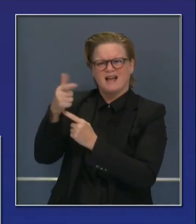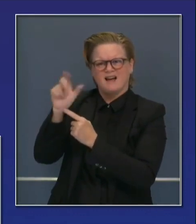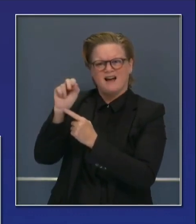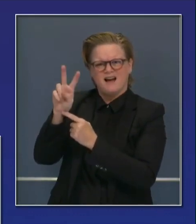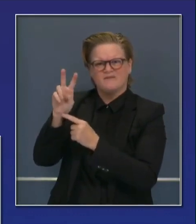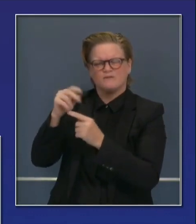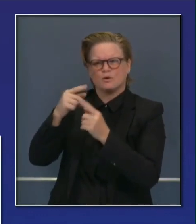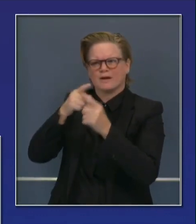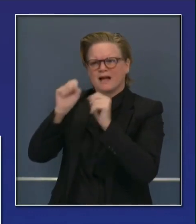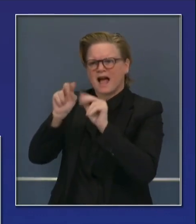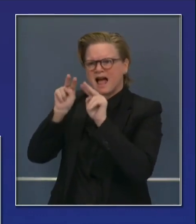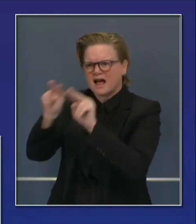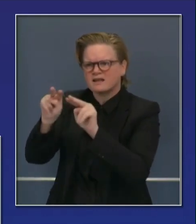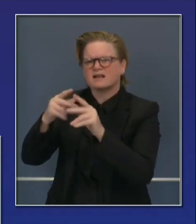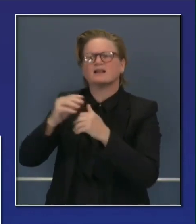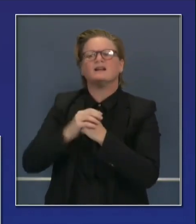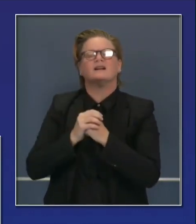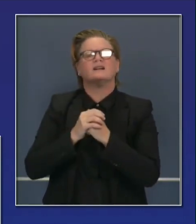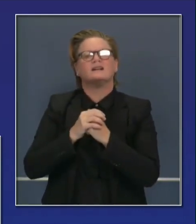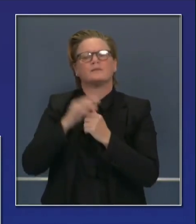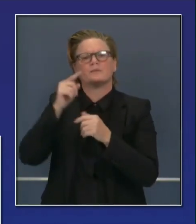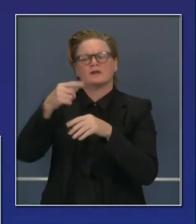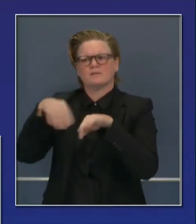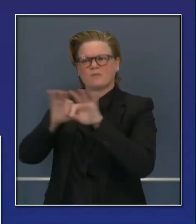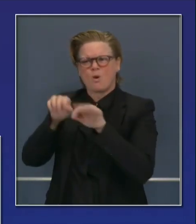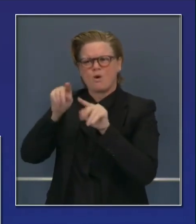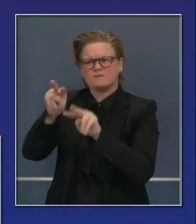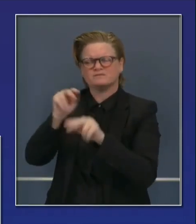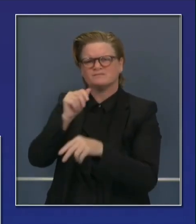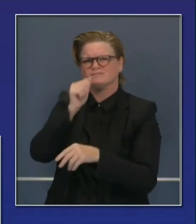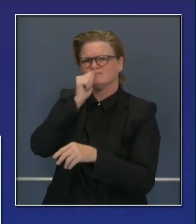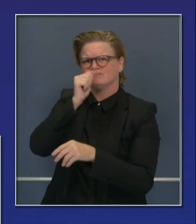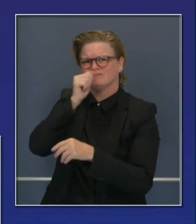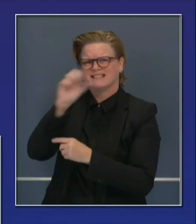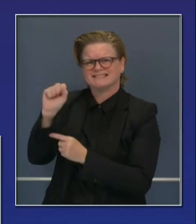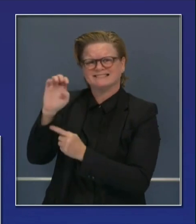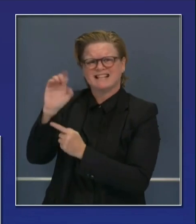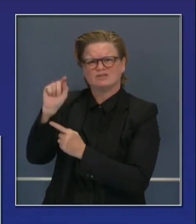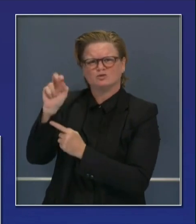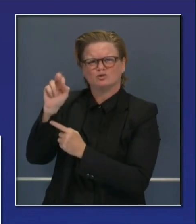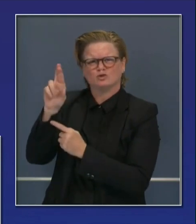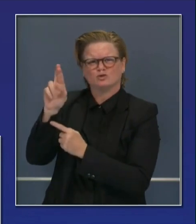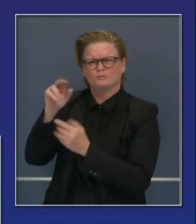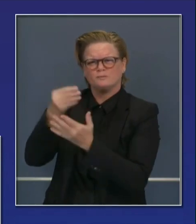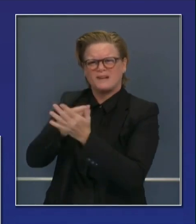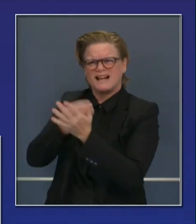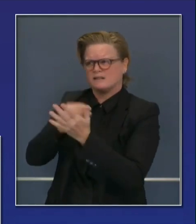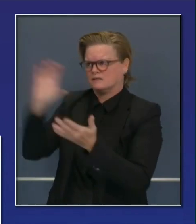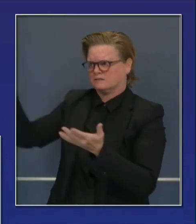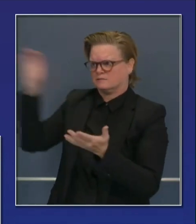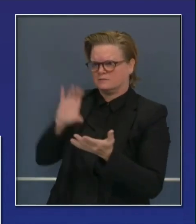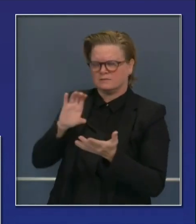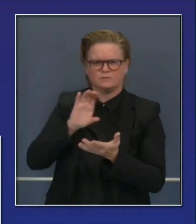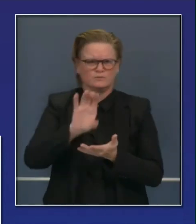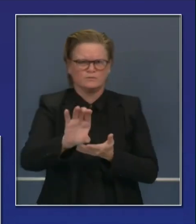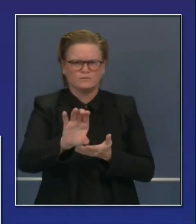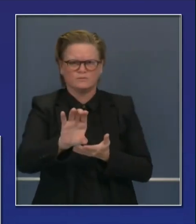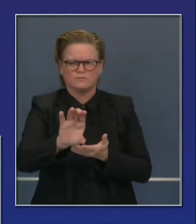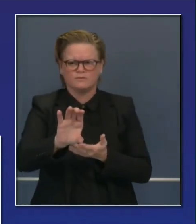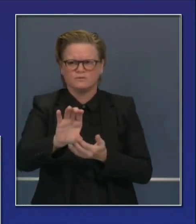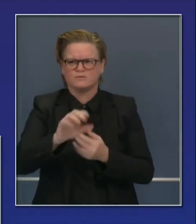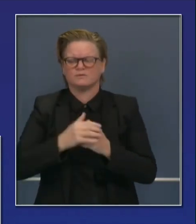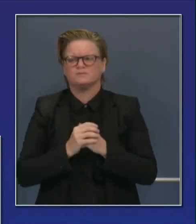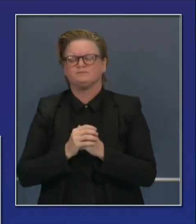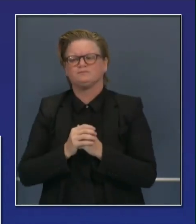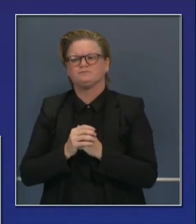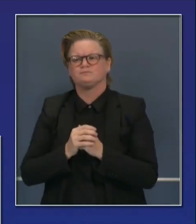additional private sector money, but we're trying to get that $125 million of low interest loans out to those of you that may fall